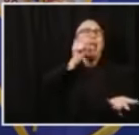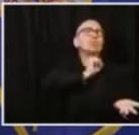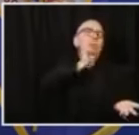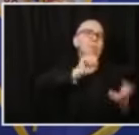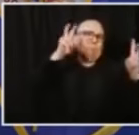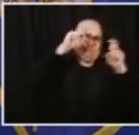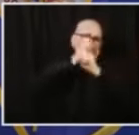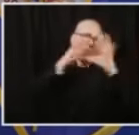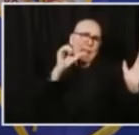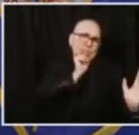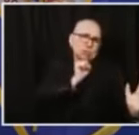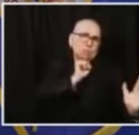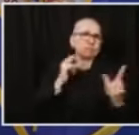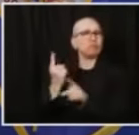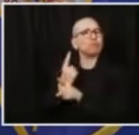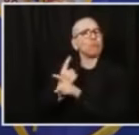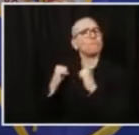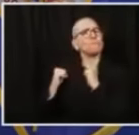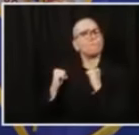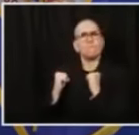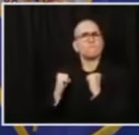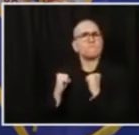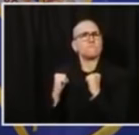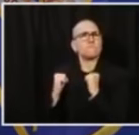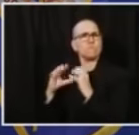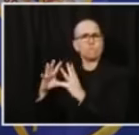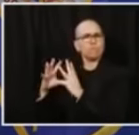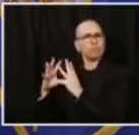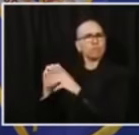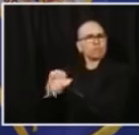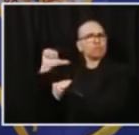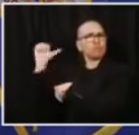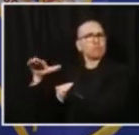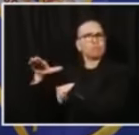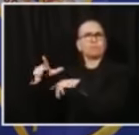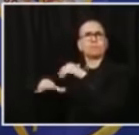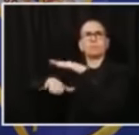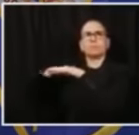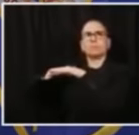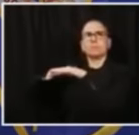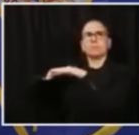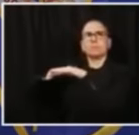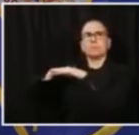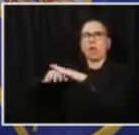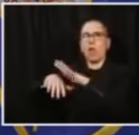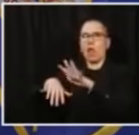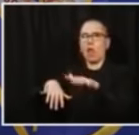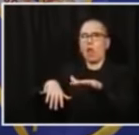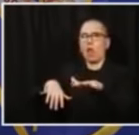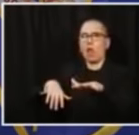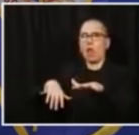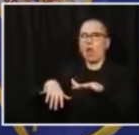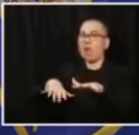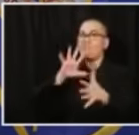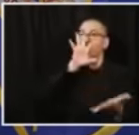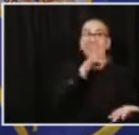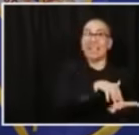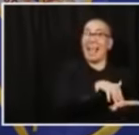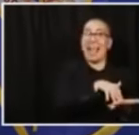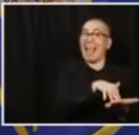shipped in 100-dose increments. And so that allows us to have much greater flexibility.